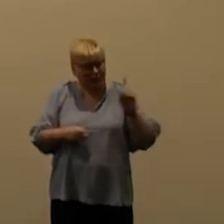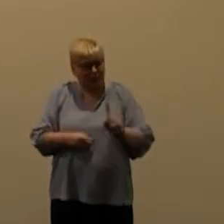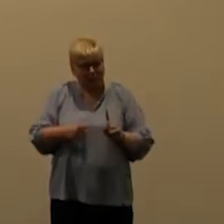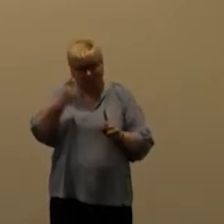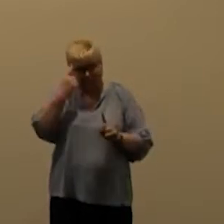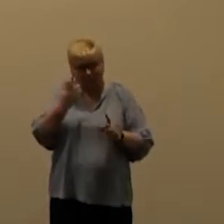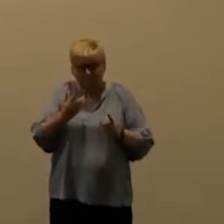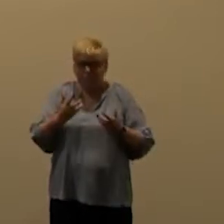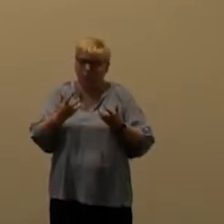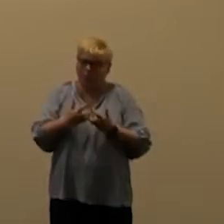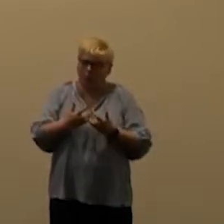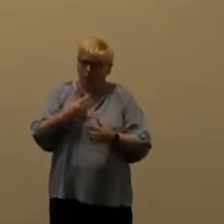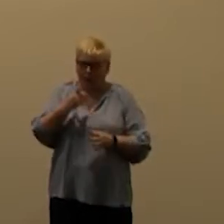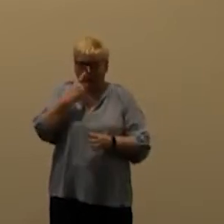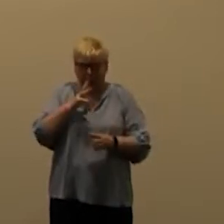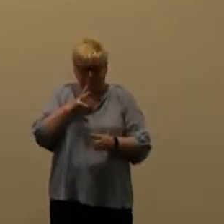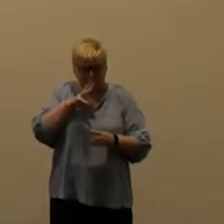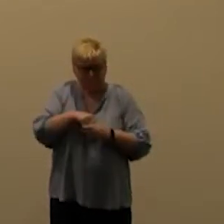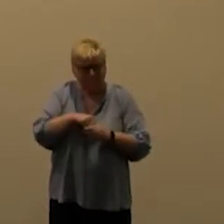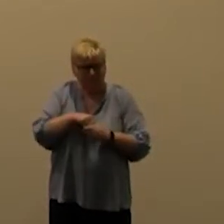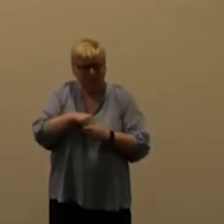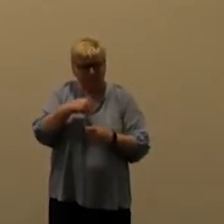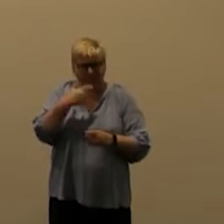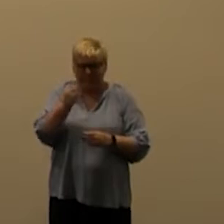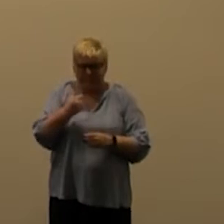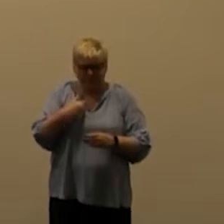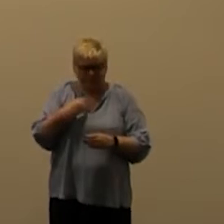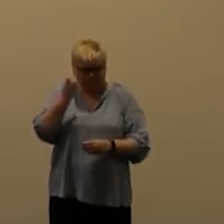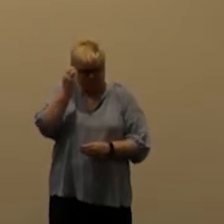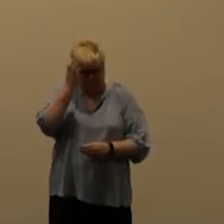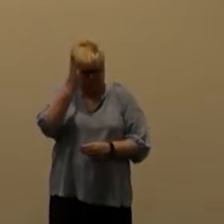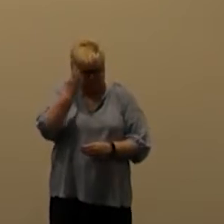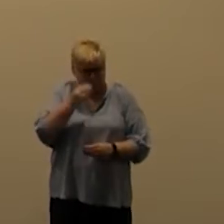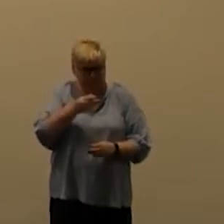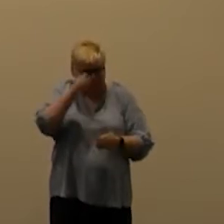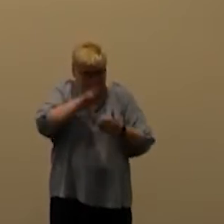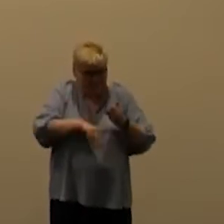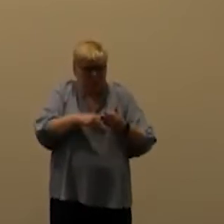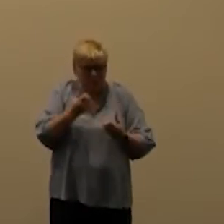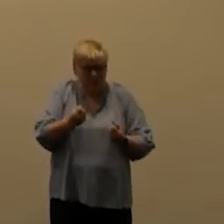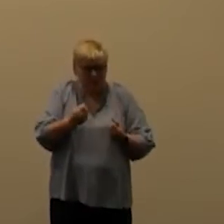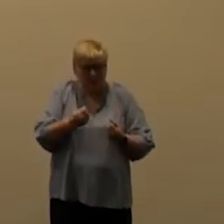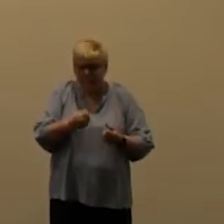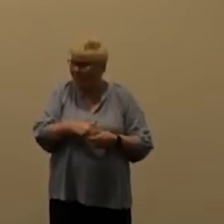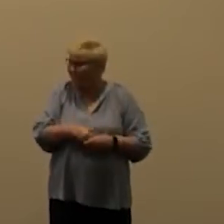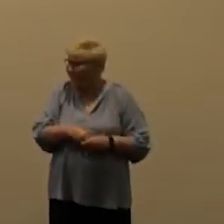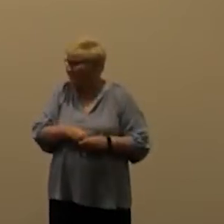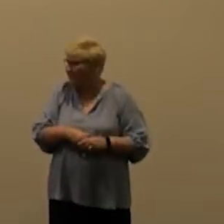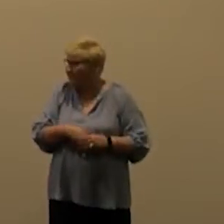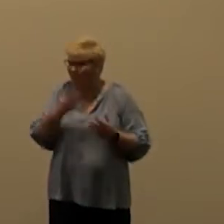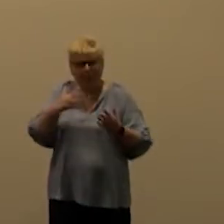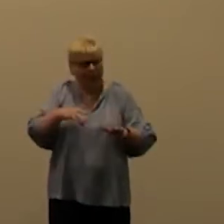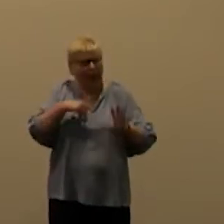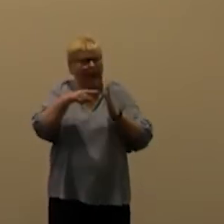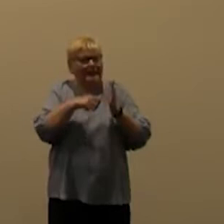I be of service? I have all this lived experience. I can use Microsoft Office. One of the things, I was actually an IT trainer